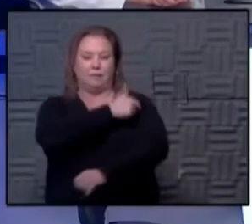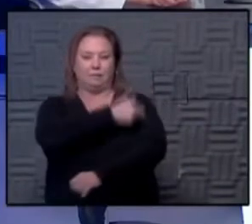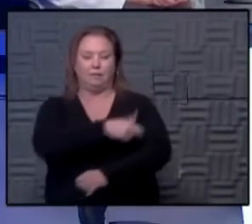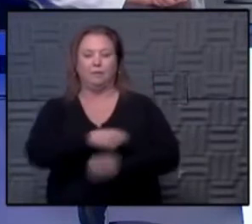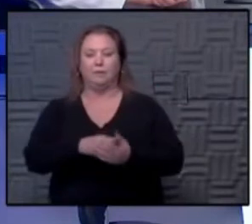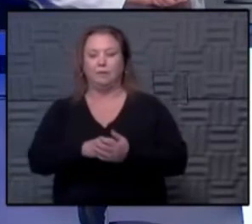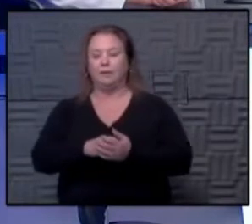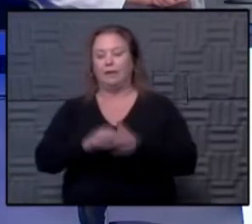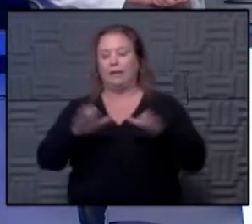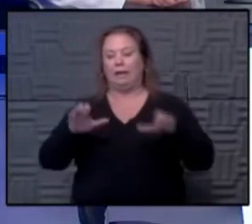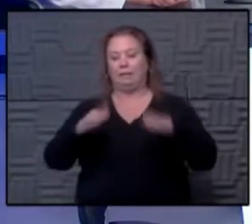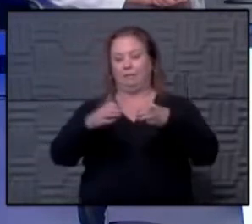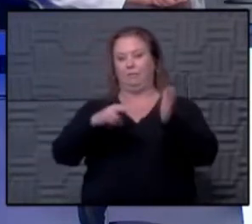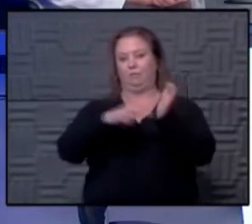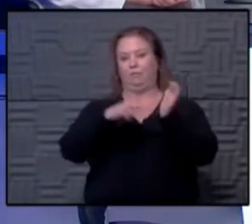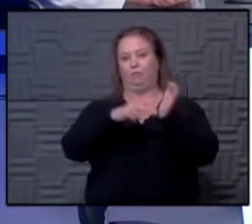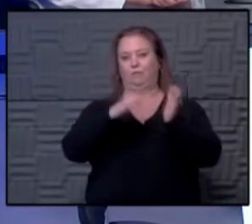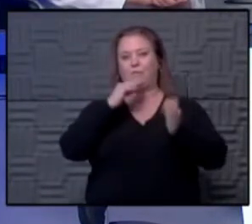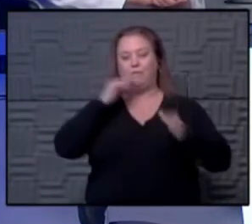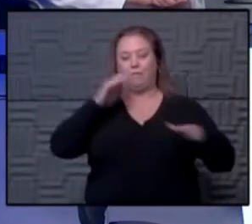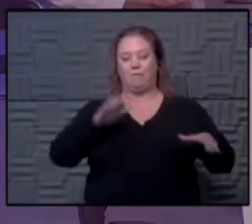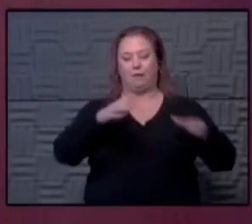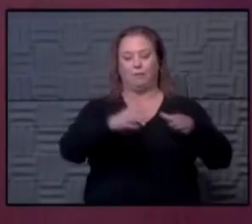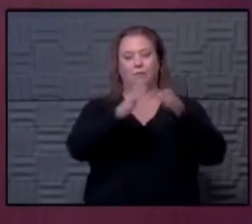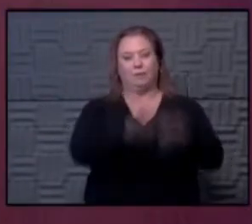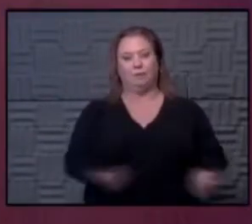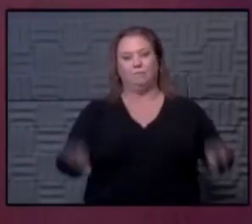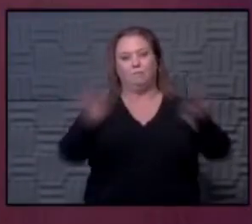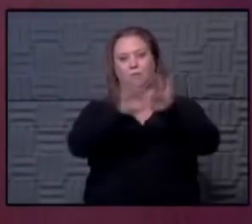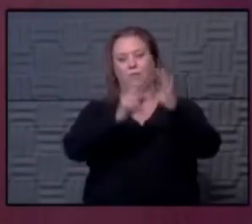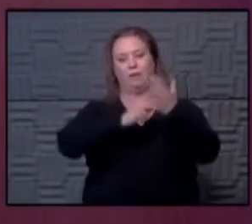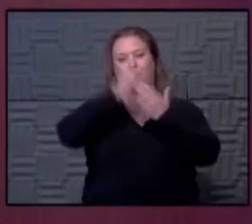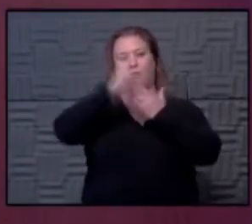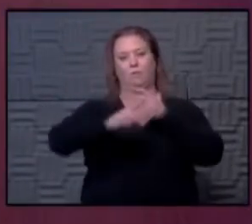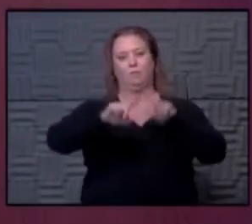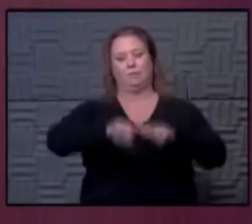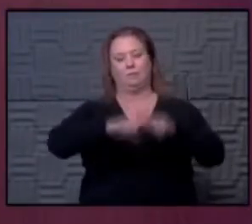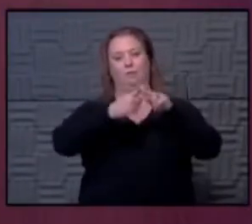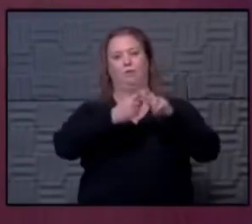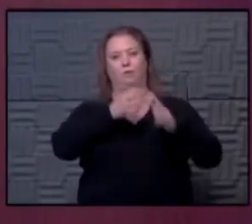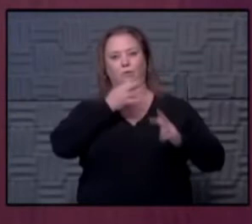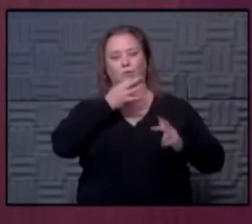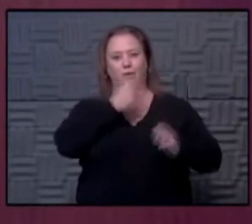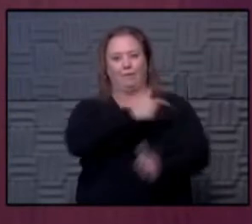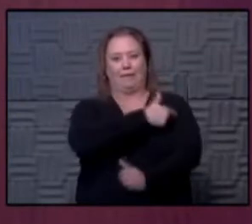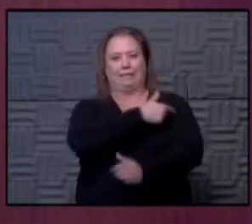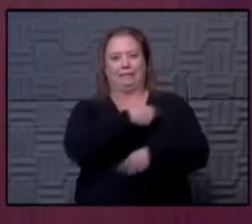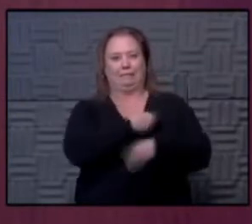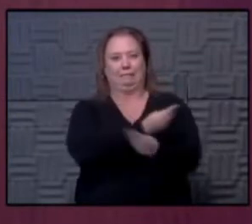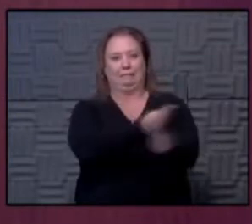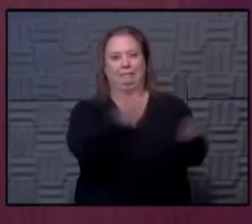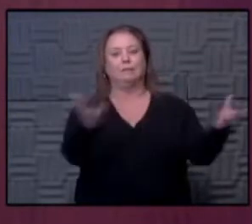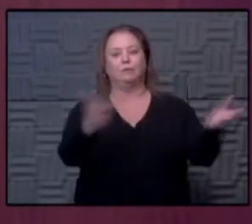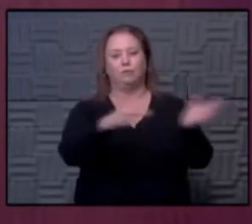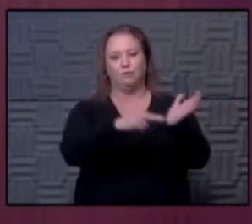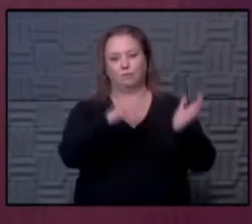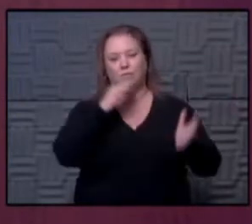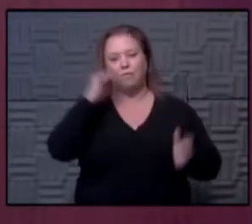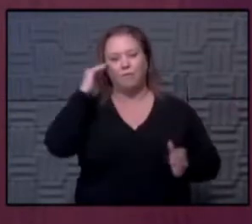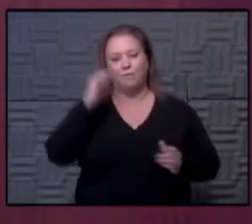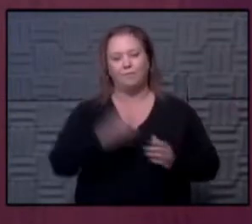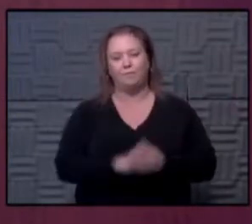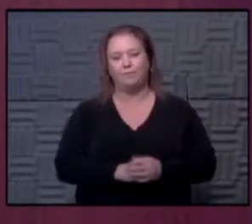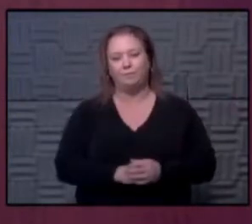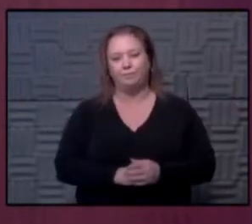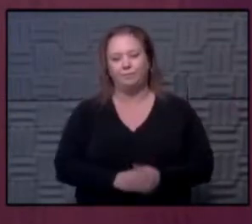long-term care clusters are why it's so important that that program is starting up here within a couple of weeks of getting the vaccinations out into the long-term care facilities